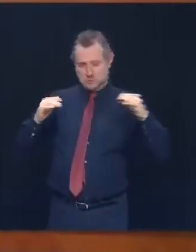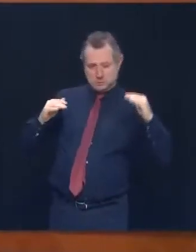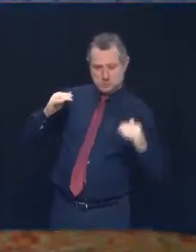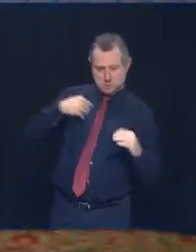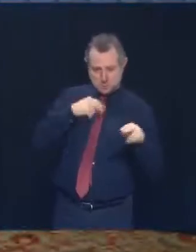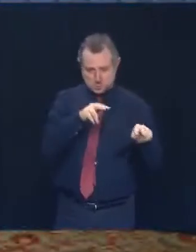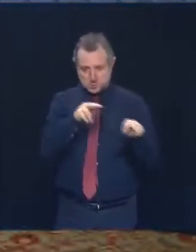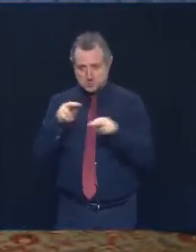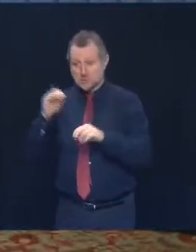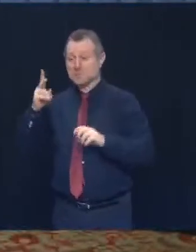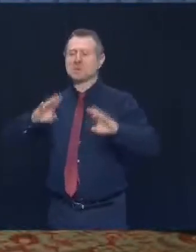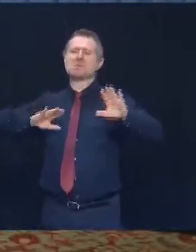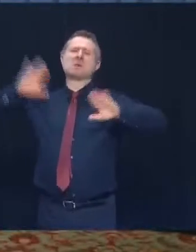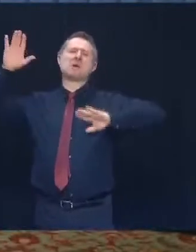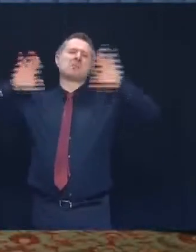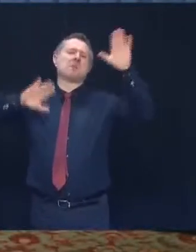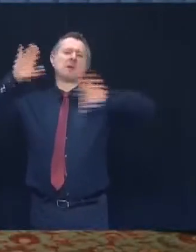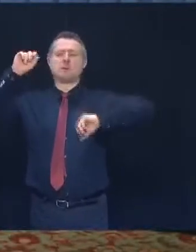today.